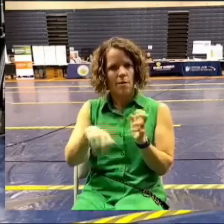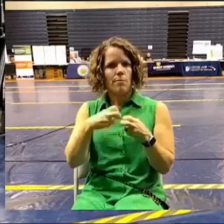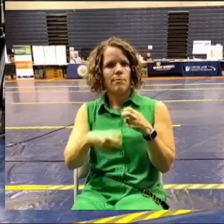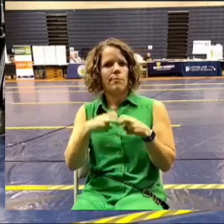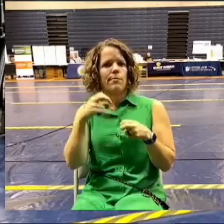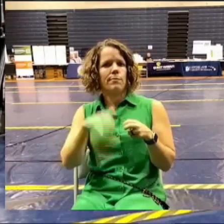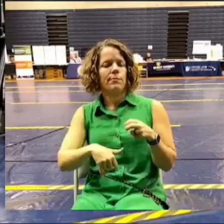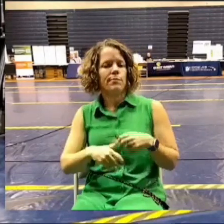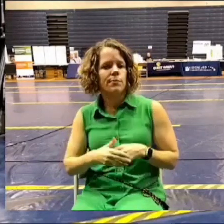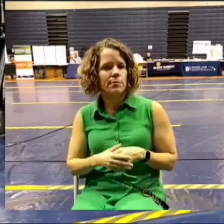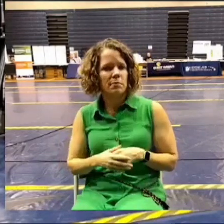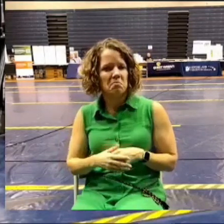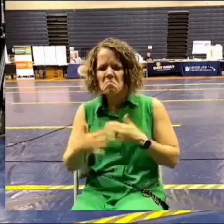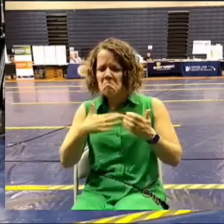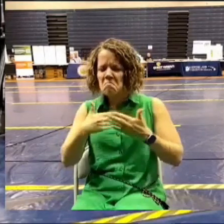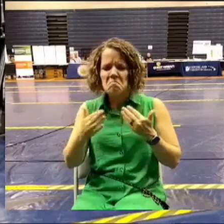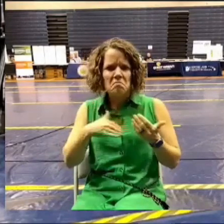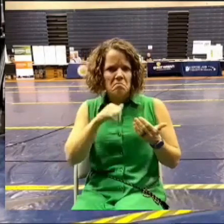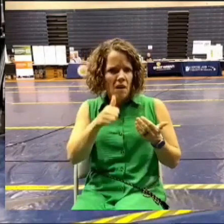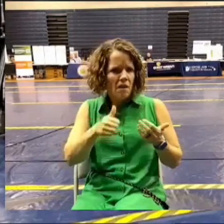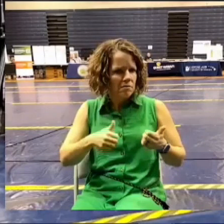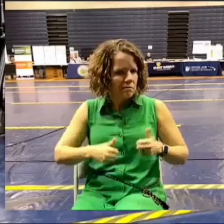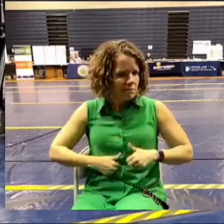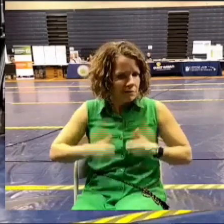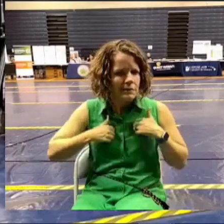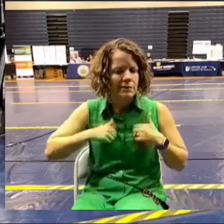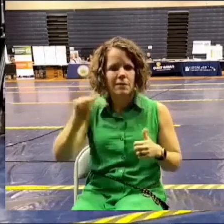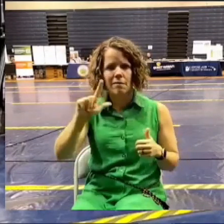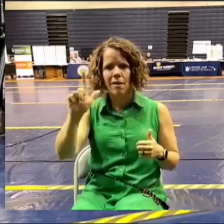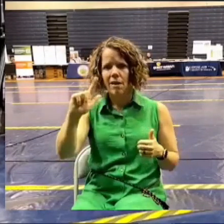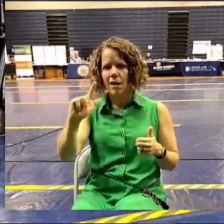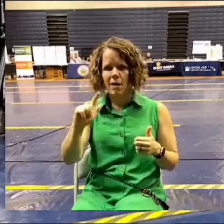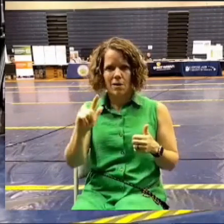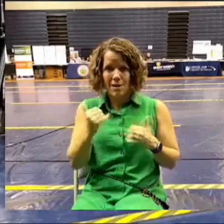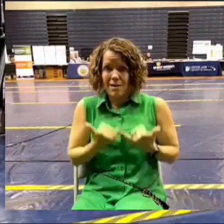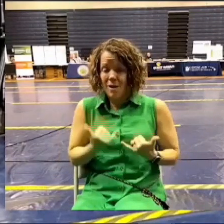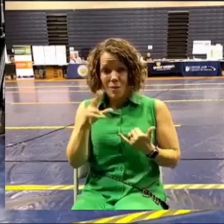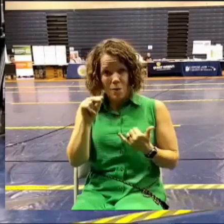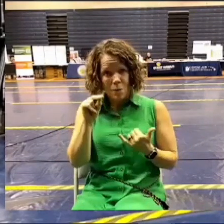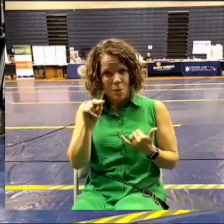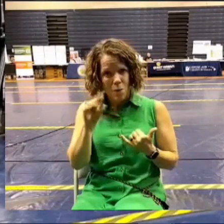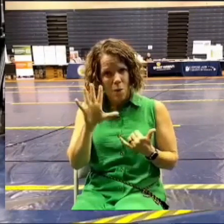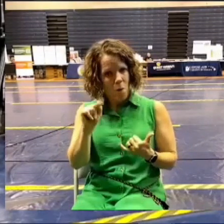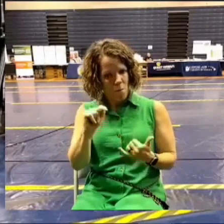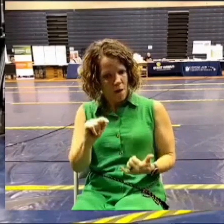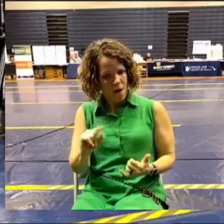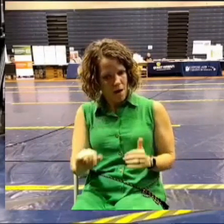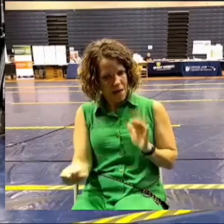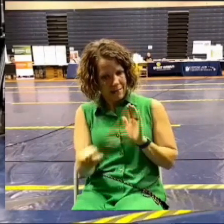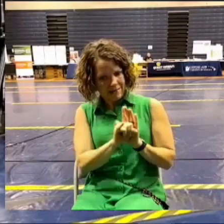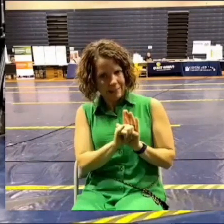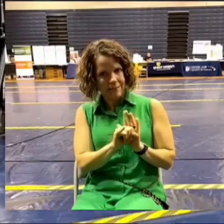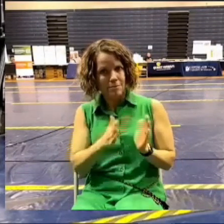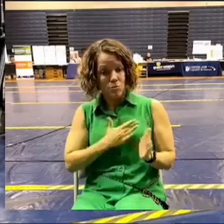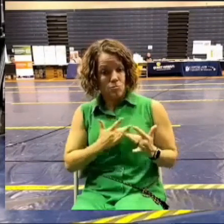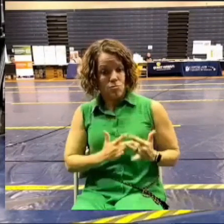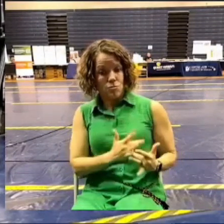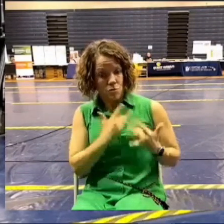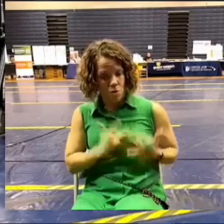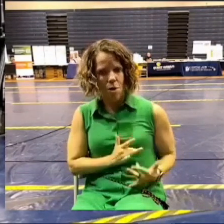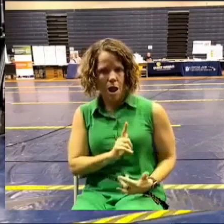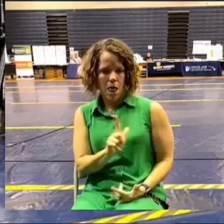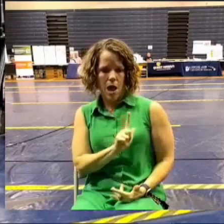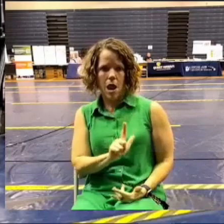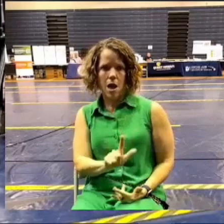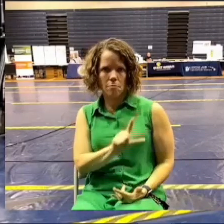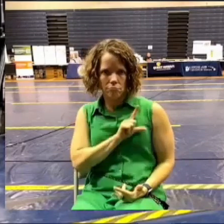Lahaina, my heart, my identity, everything I stand for is still Lahaina. And this is replicated